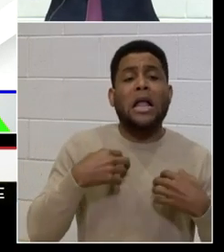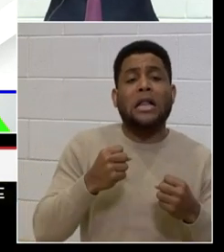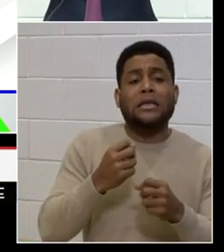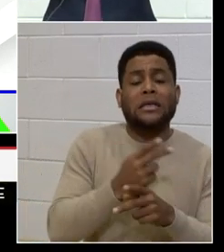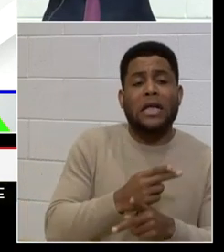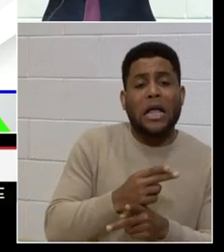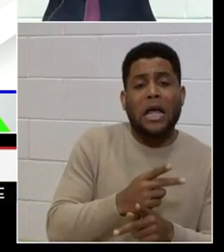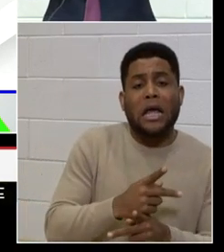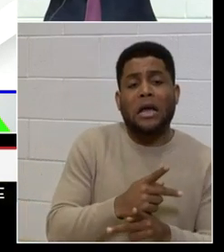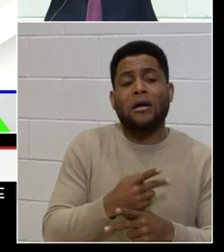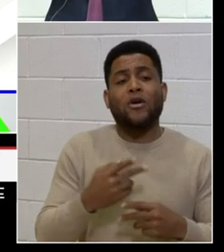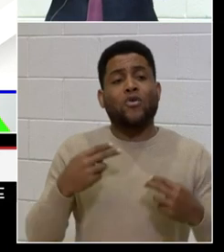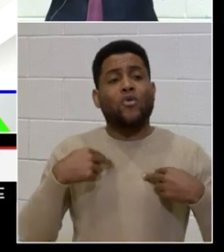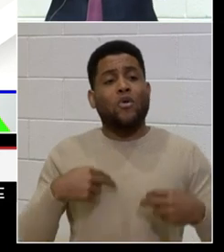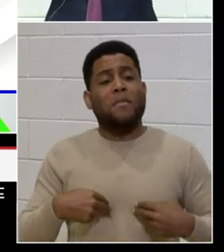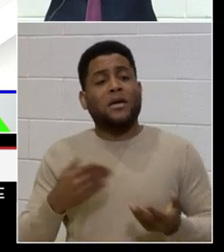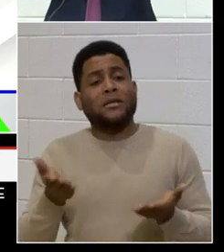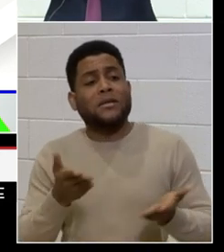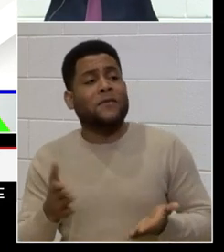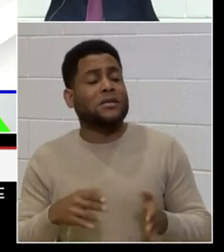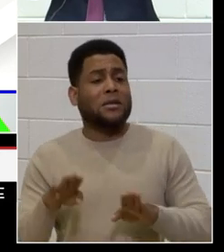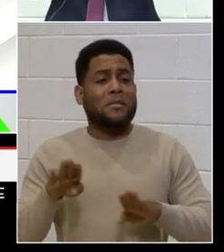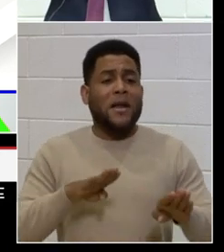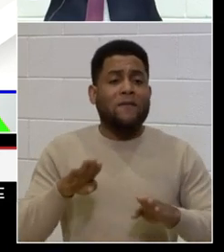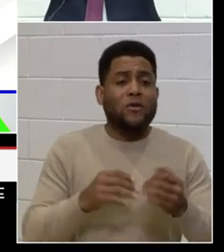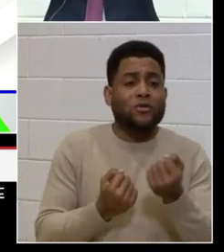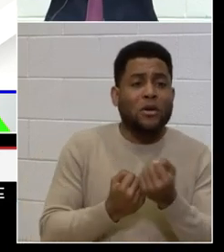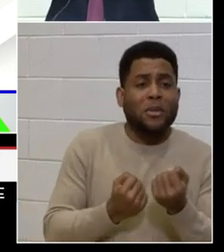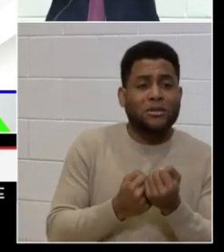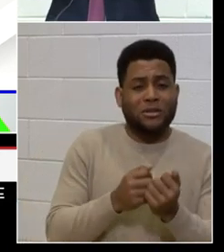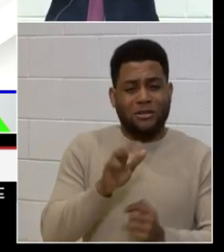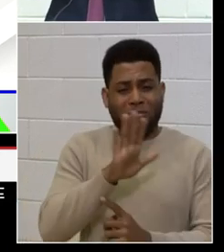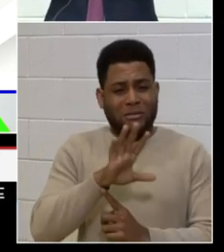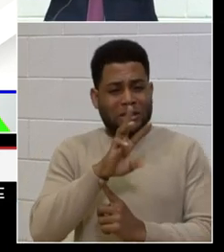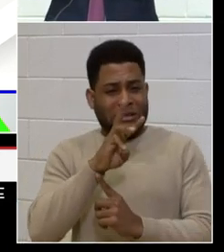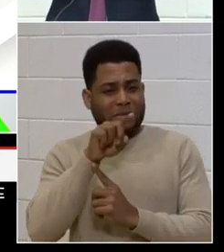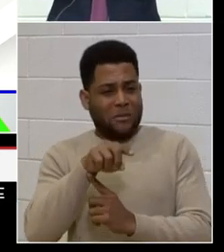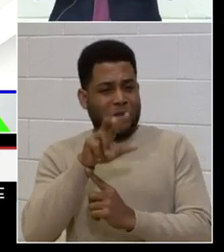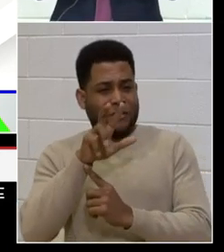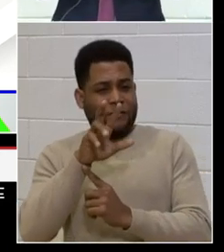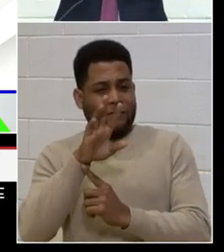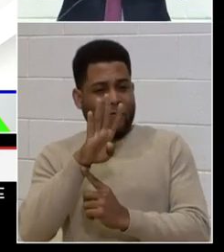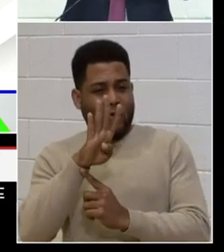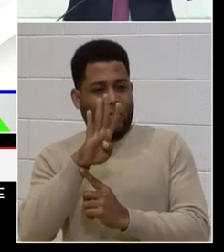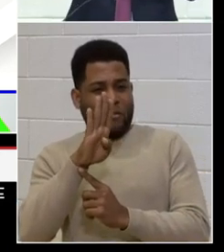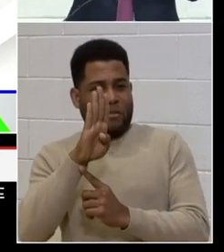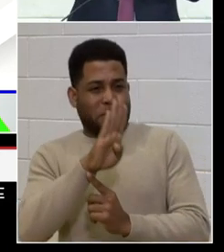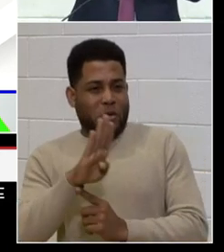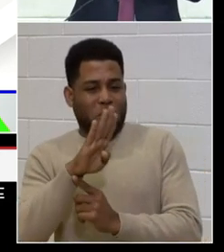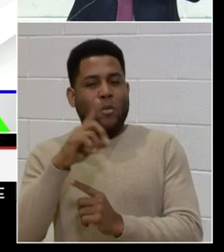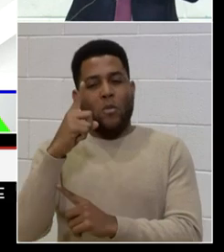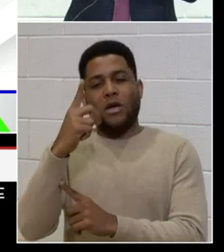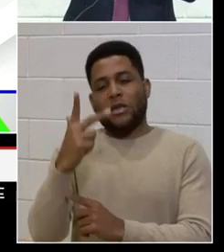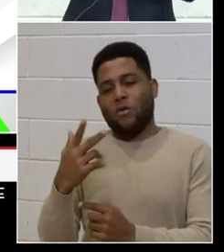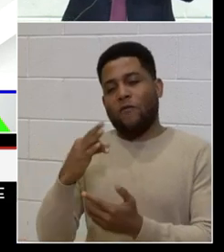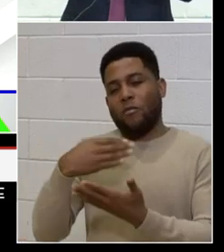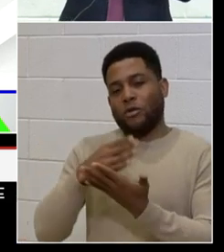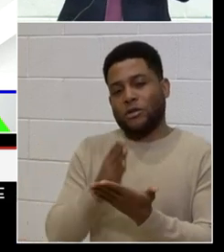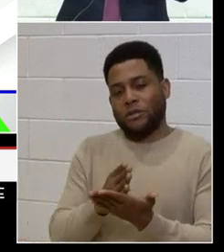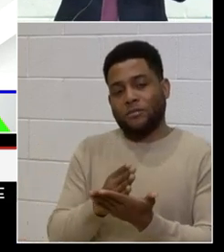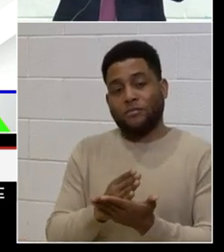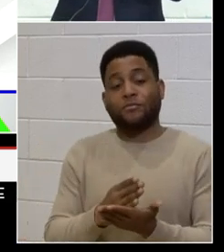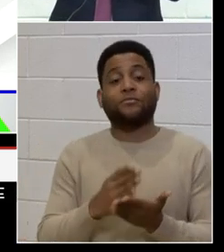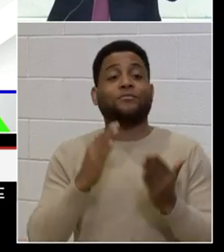support. It's $6.3 billion, or about 1/3 is the slice of the pie that it is. The next largest amount is this